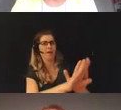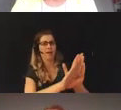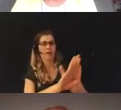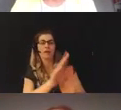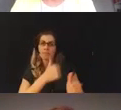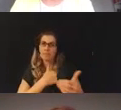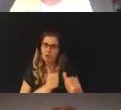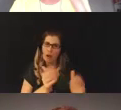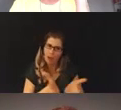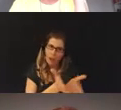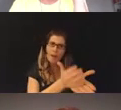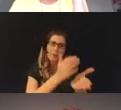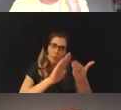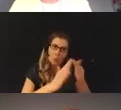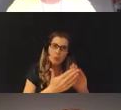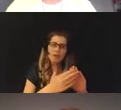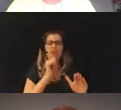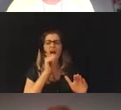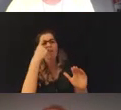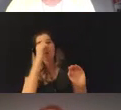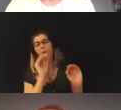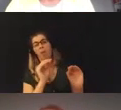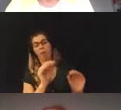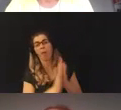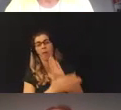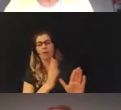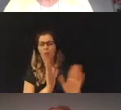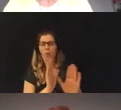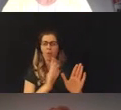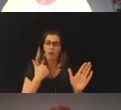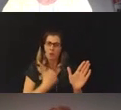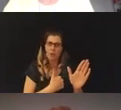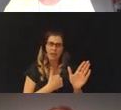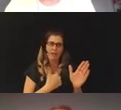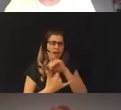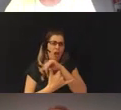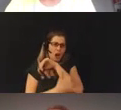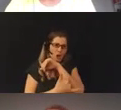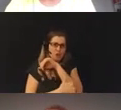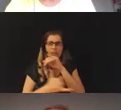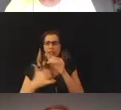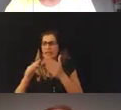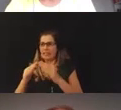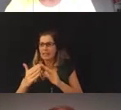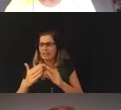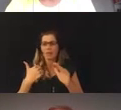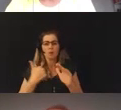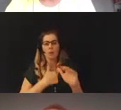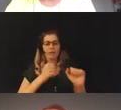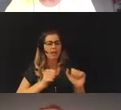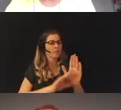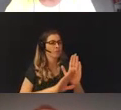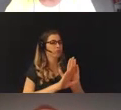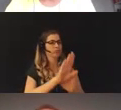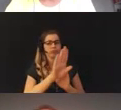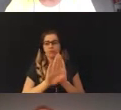of for them or about them, then we, as a country, as a city, as a community, we can all begin to rise together. So